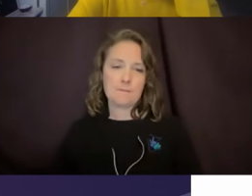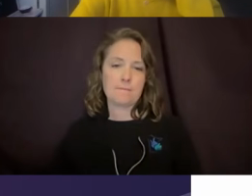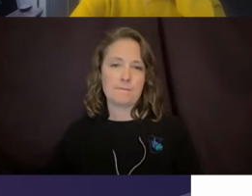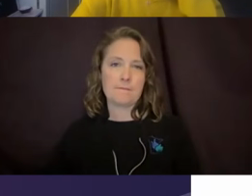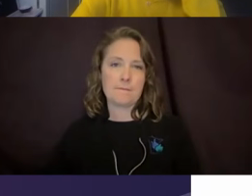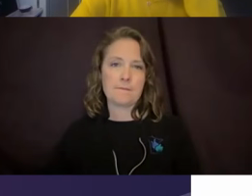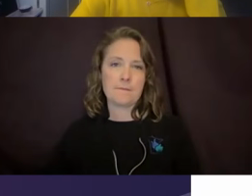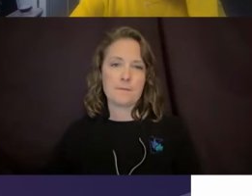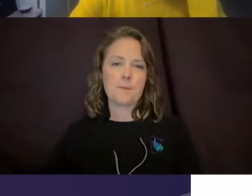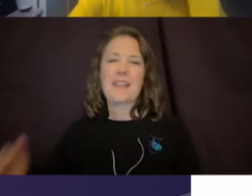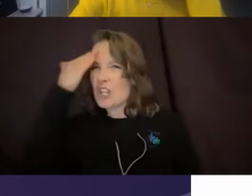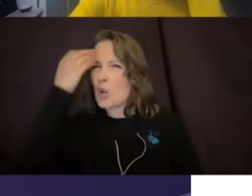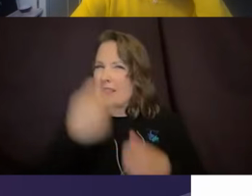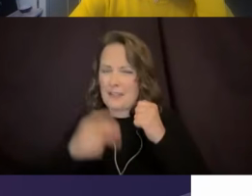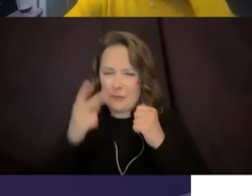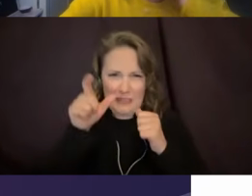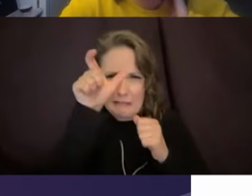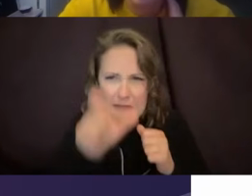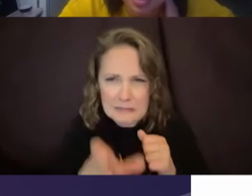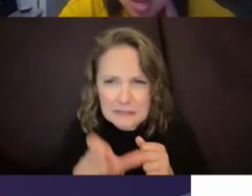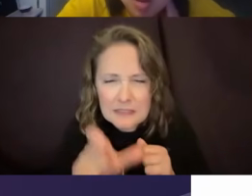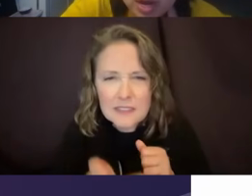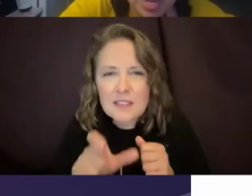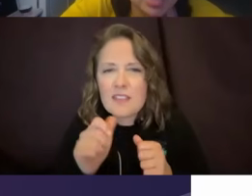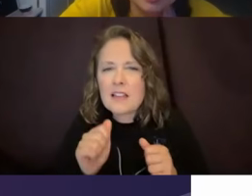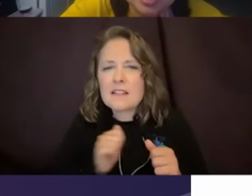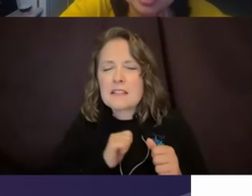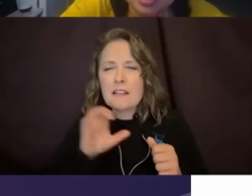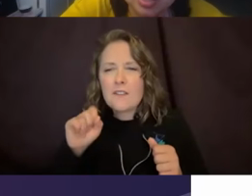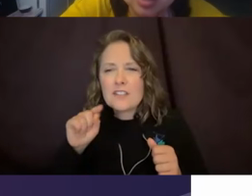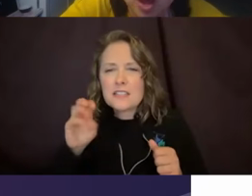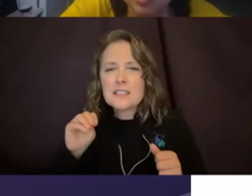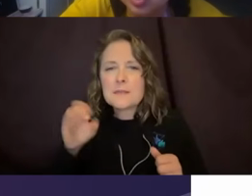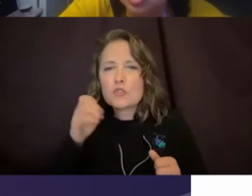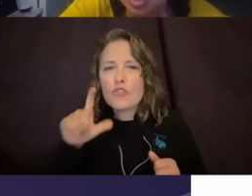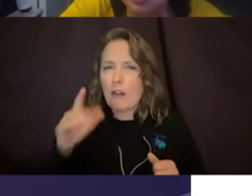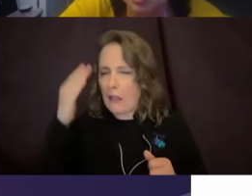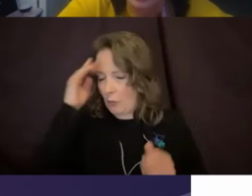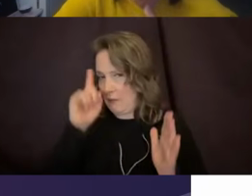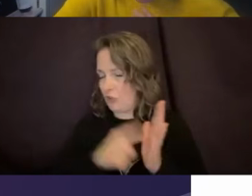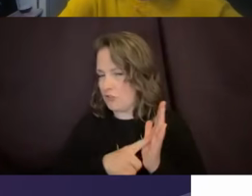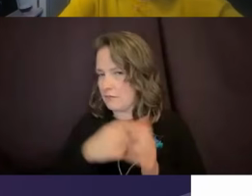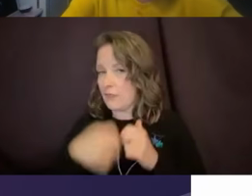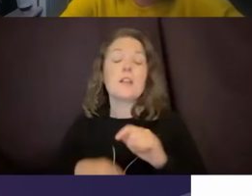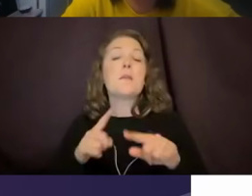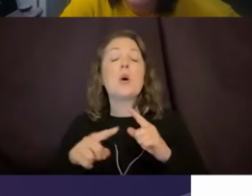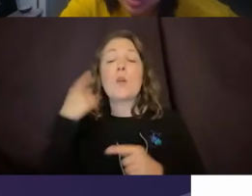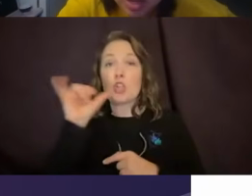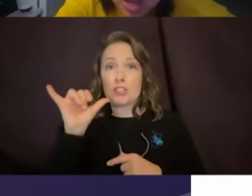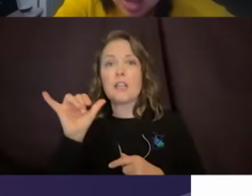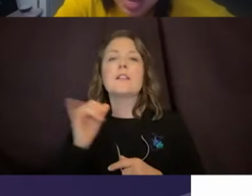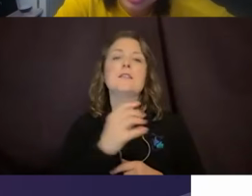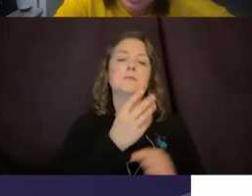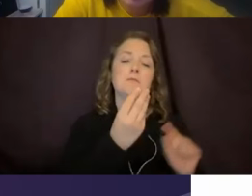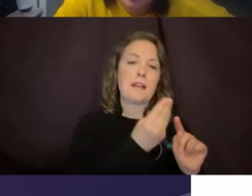journal is really hard to see. I'm even struggling to see it, so I'll read a little bit of it. But it has basically a spot for each day of the week, so Monday through